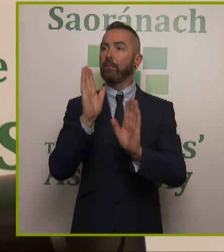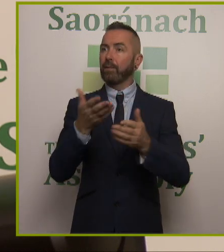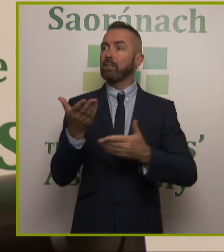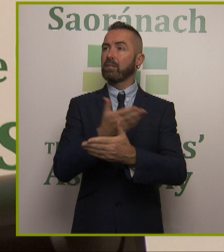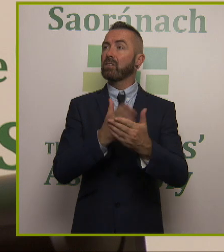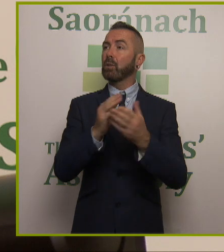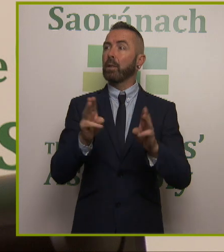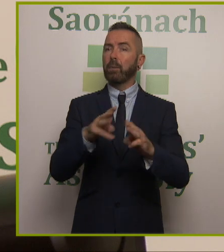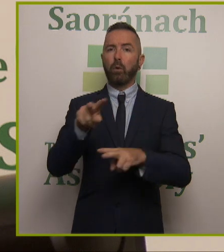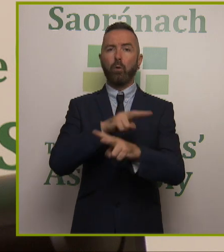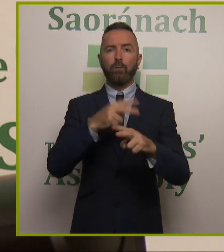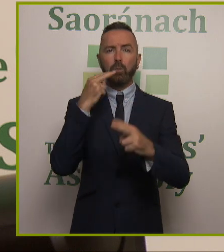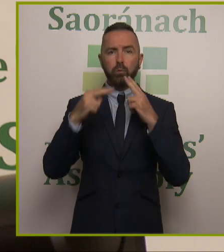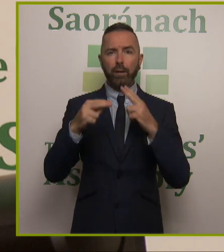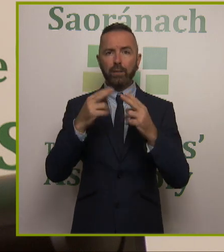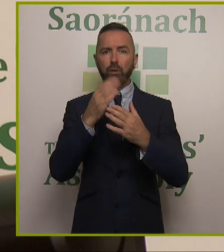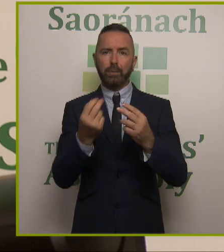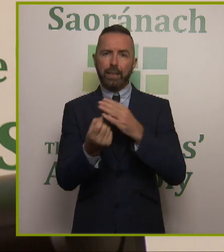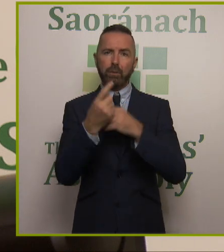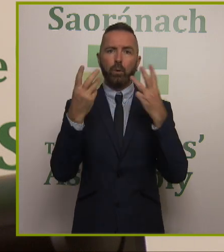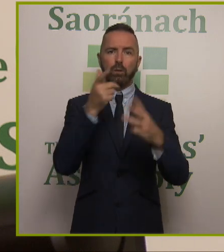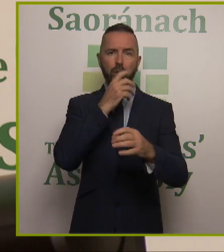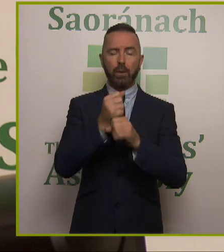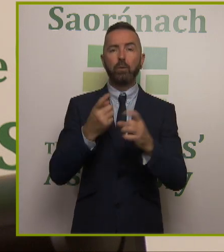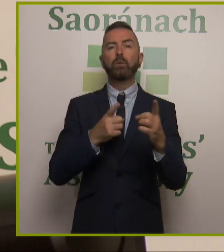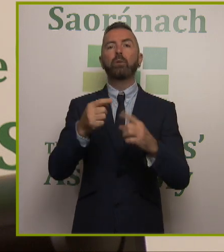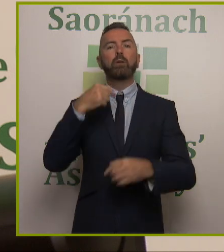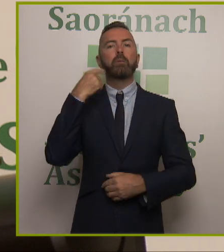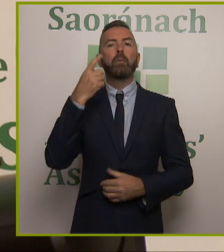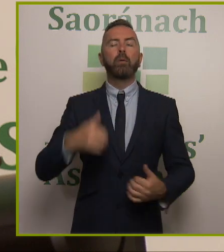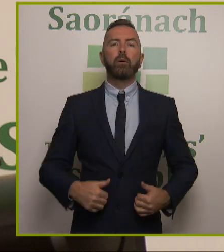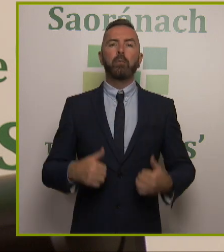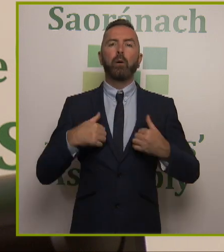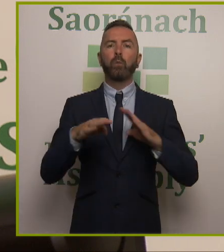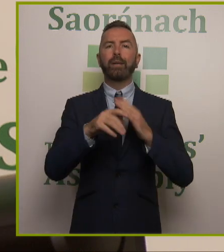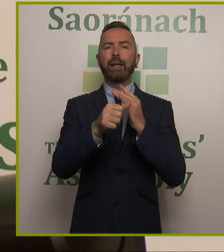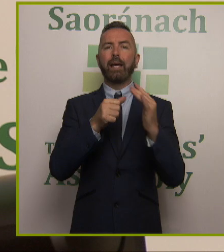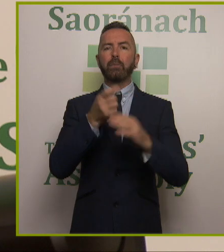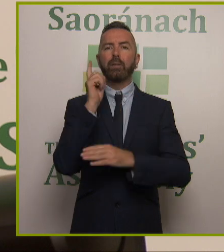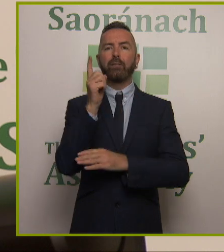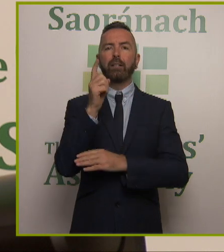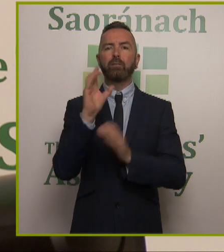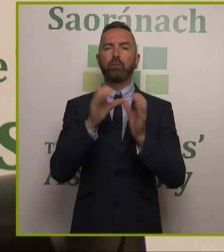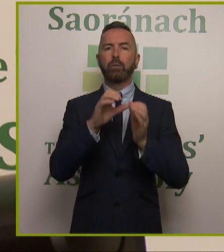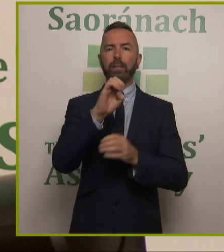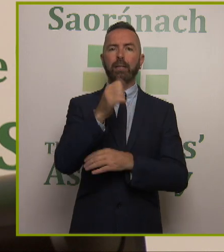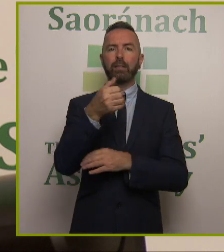of some issues that we'd like to have another chat about, so we'll do that tomorrow with our expert advisory group in the plenary